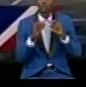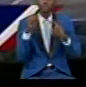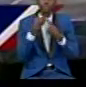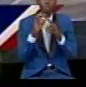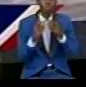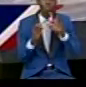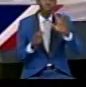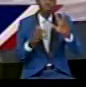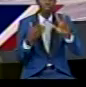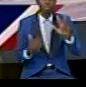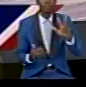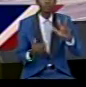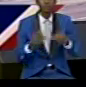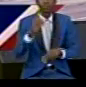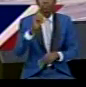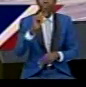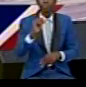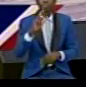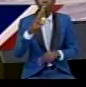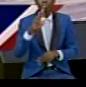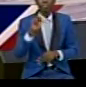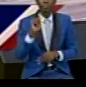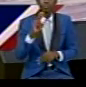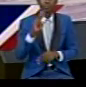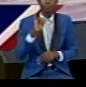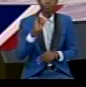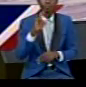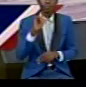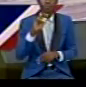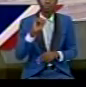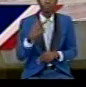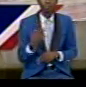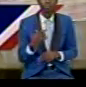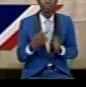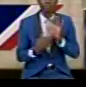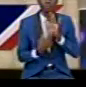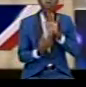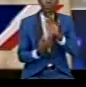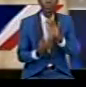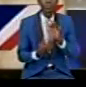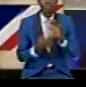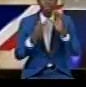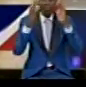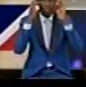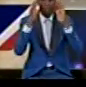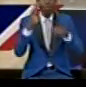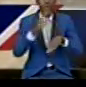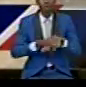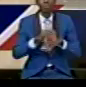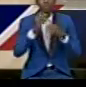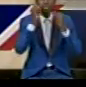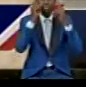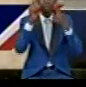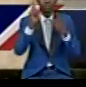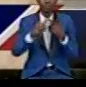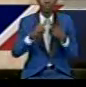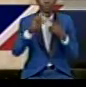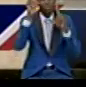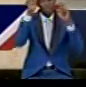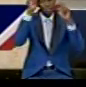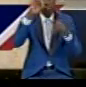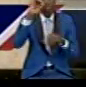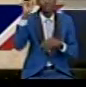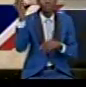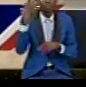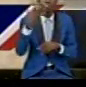traveling ambassadors refocused on awakening to his grace.